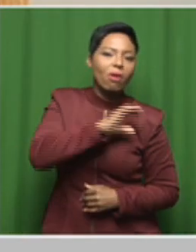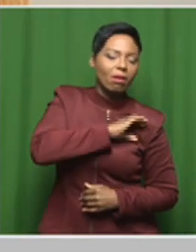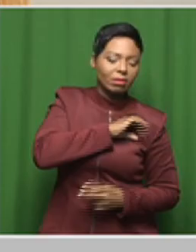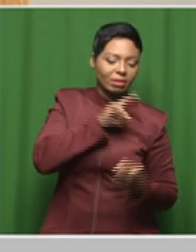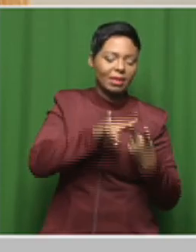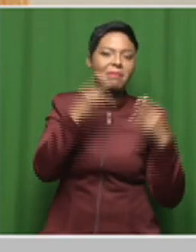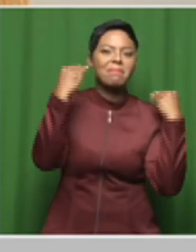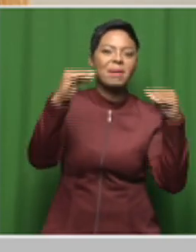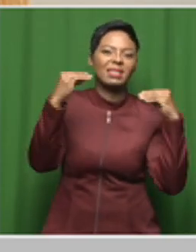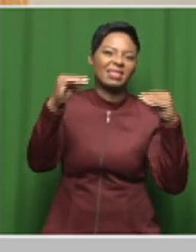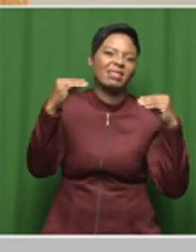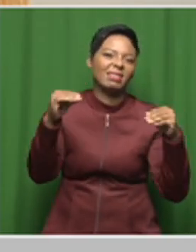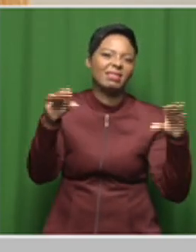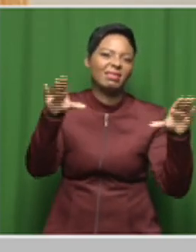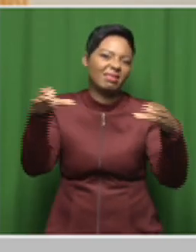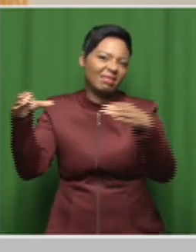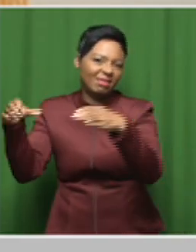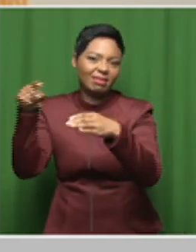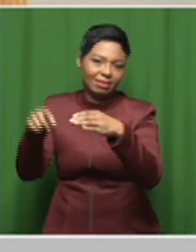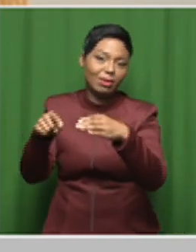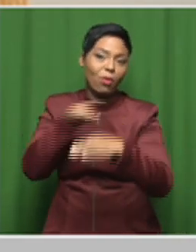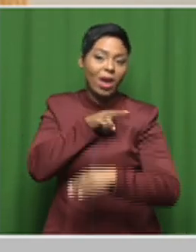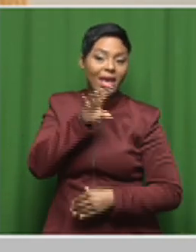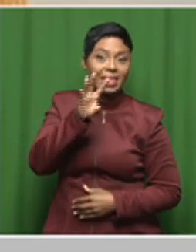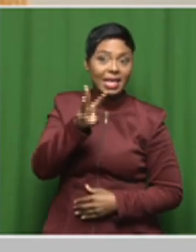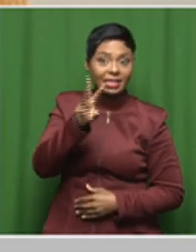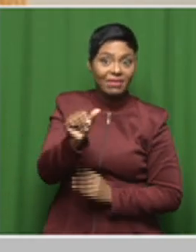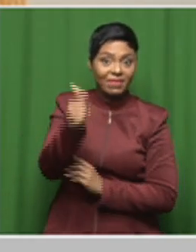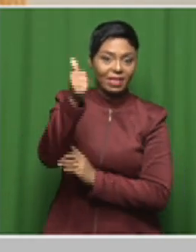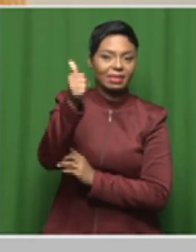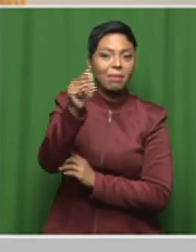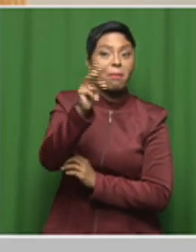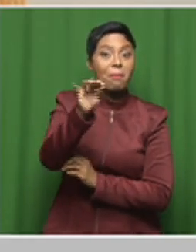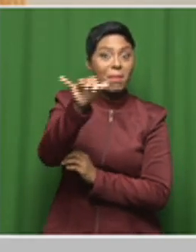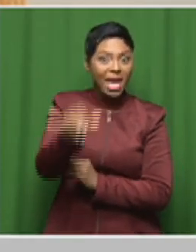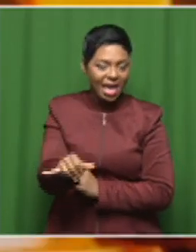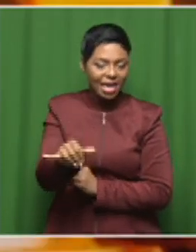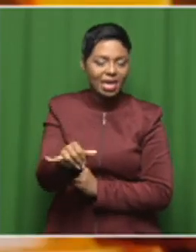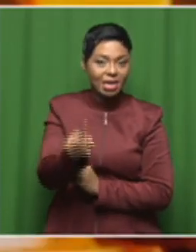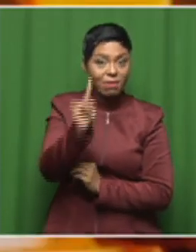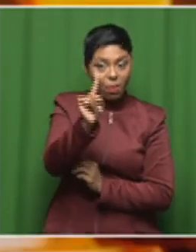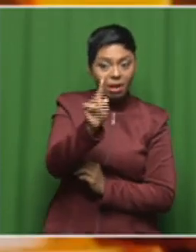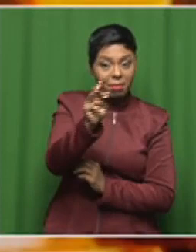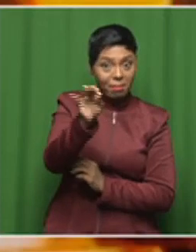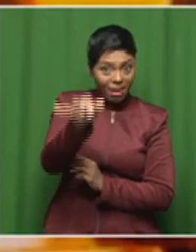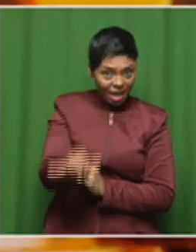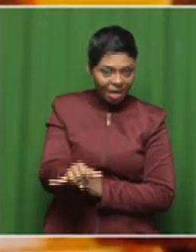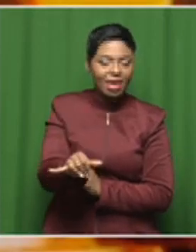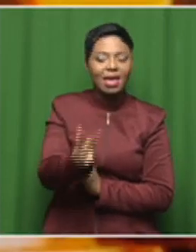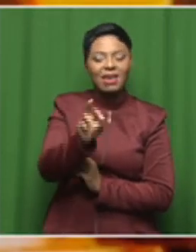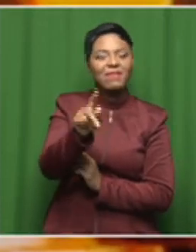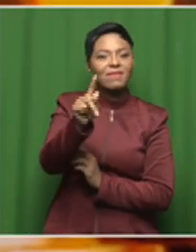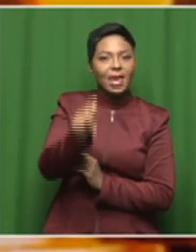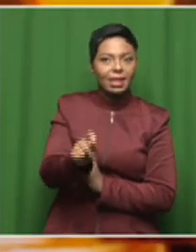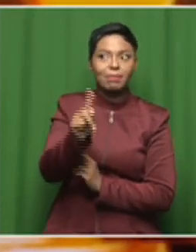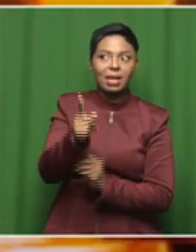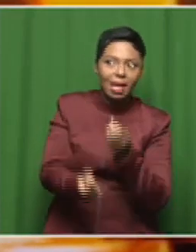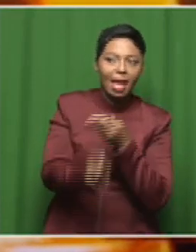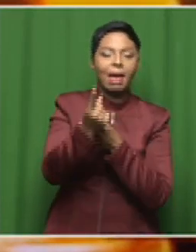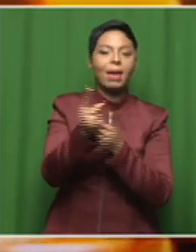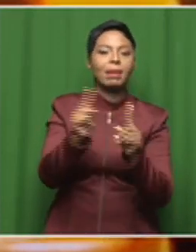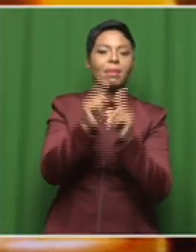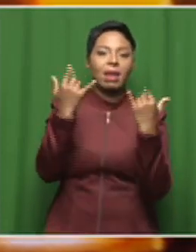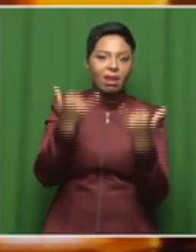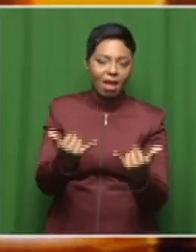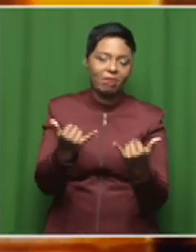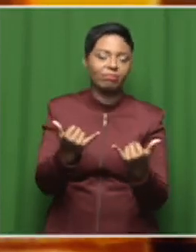and businesses, as this Thursday, the 1st of May, is the day when that VAT increase would have come into effect. But then,